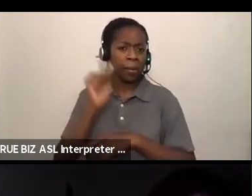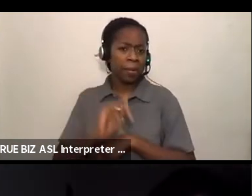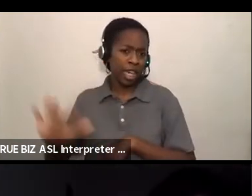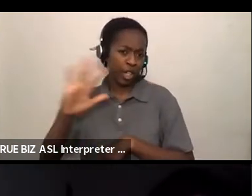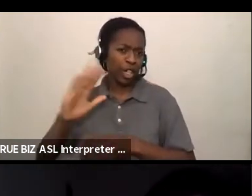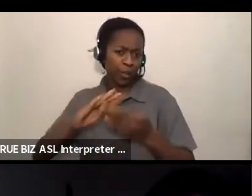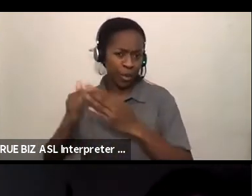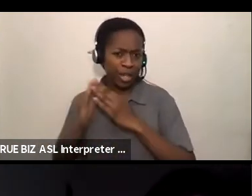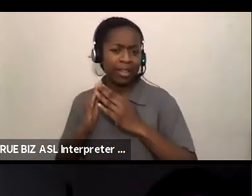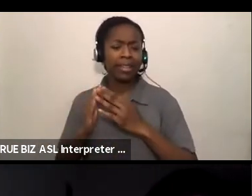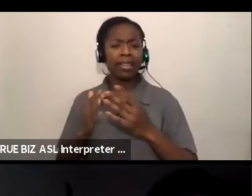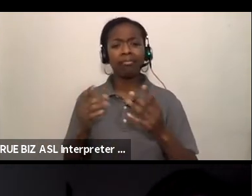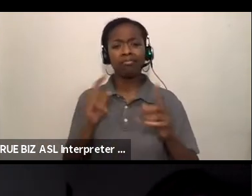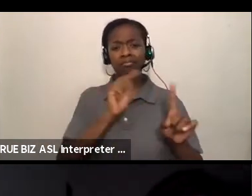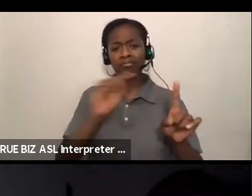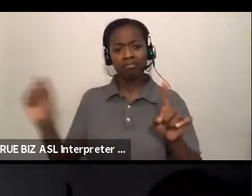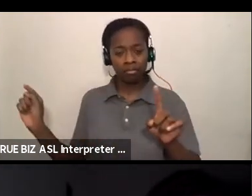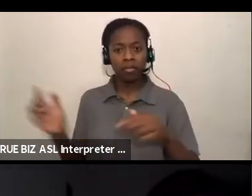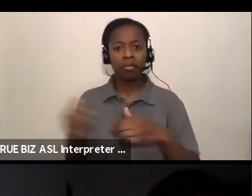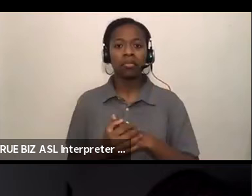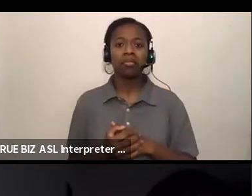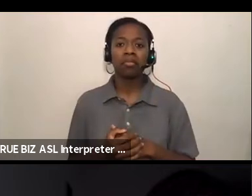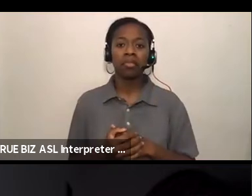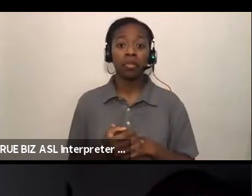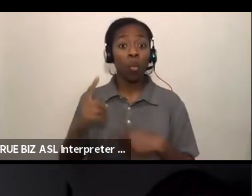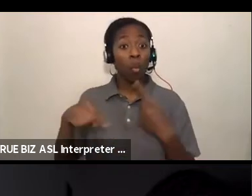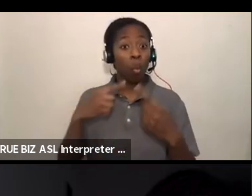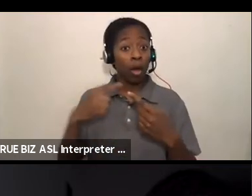And it's also very, when we work in that way,